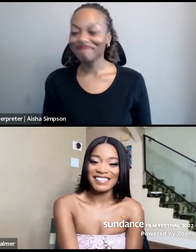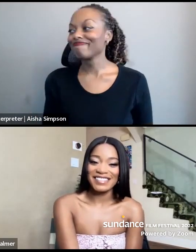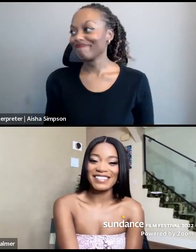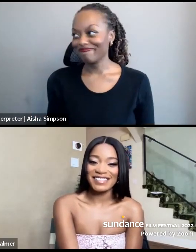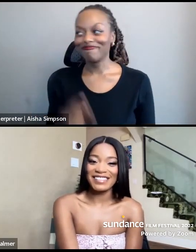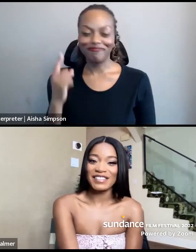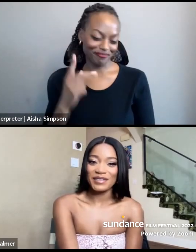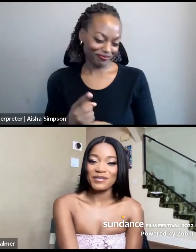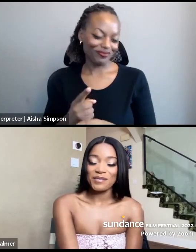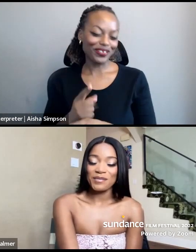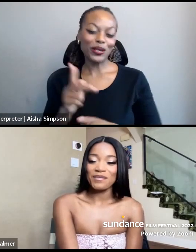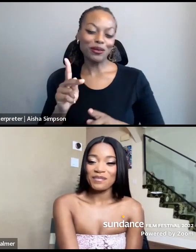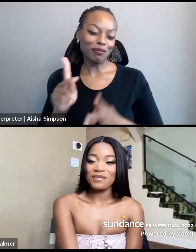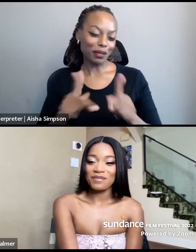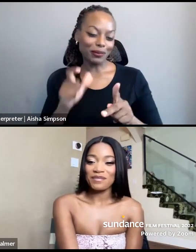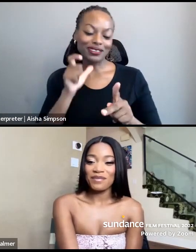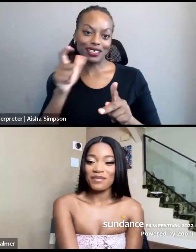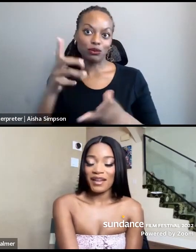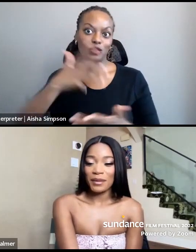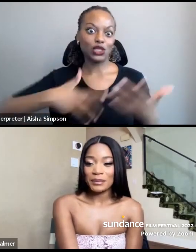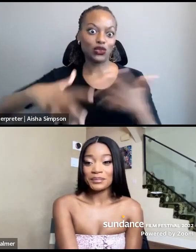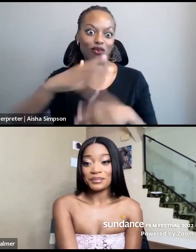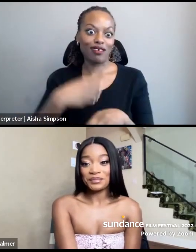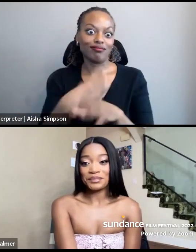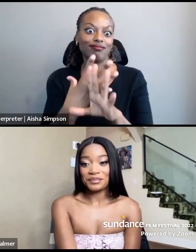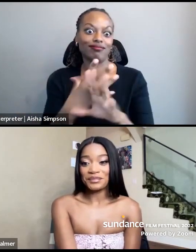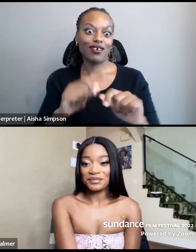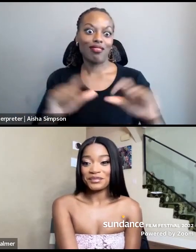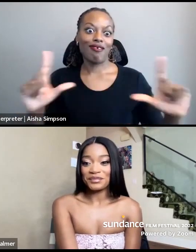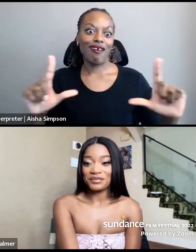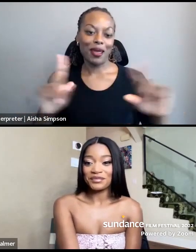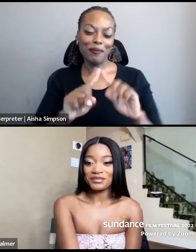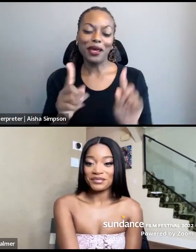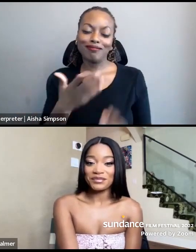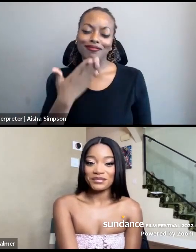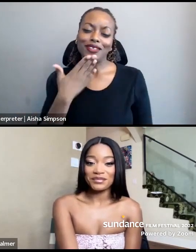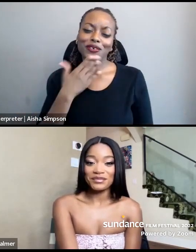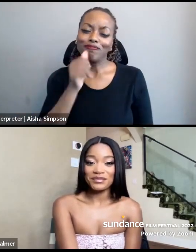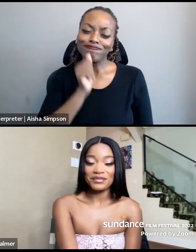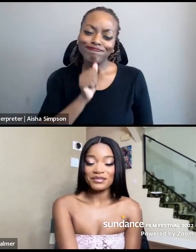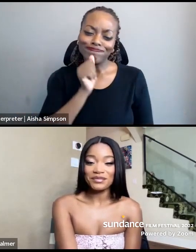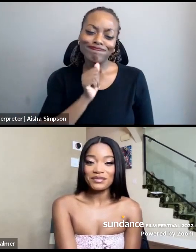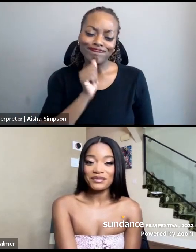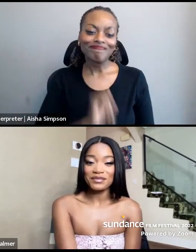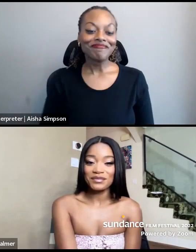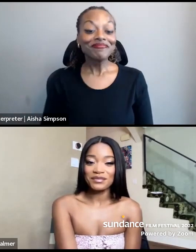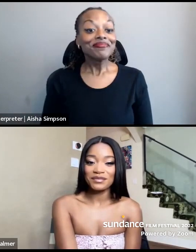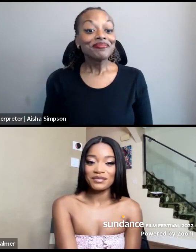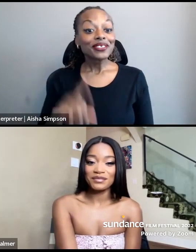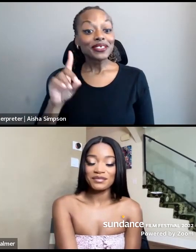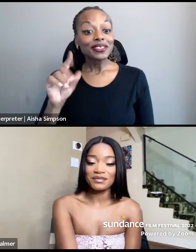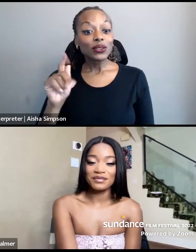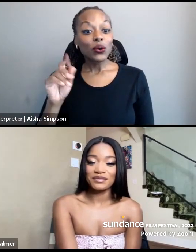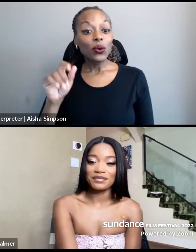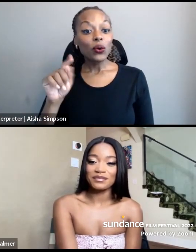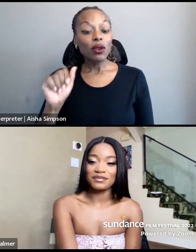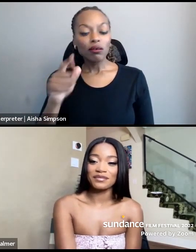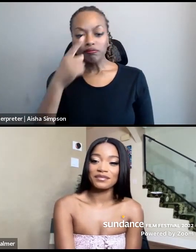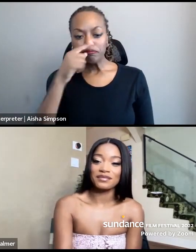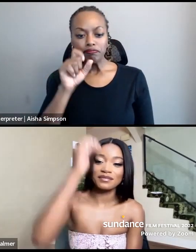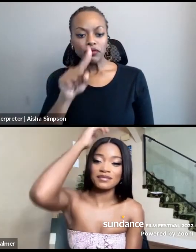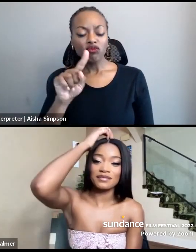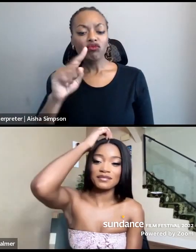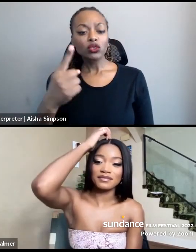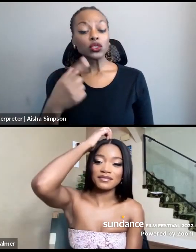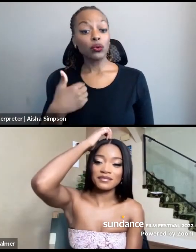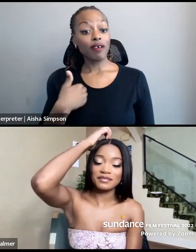are supposed to interact, but No. thanks for bearing No. with me and for bearing with all of this, y'all. Dakota, I'd love to start with you for a second. You've got two